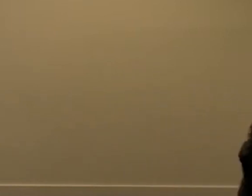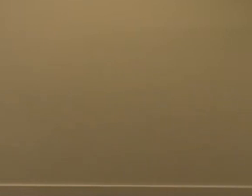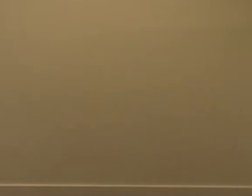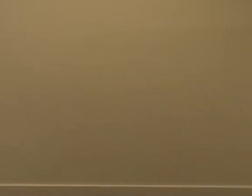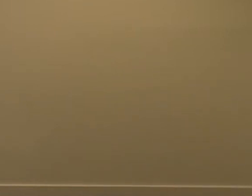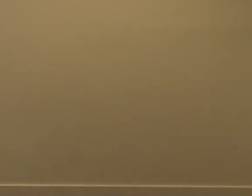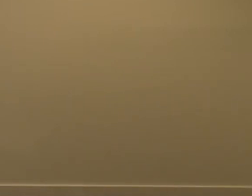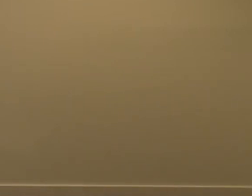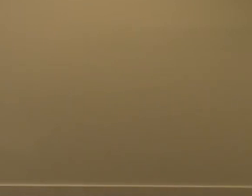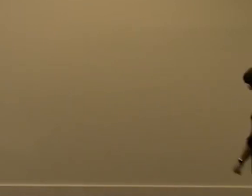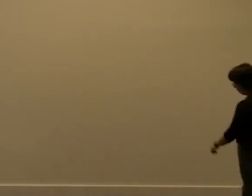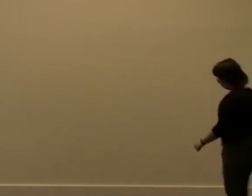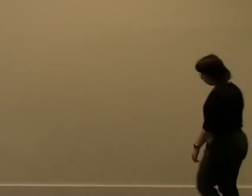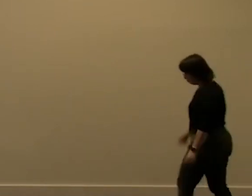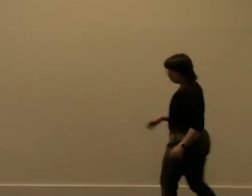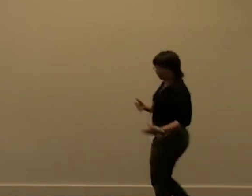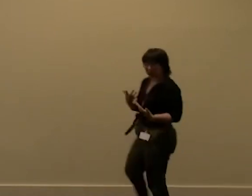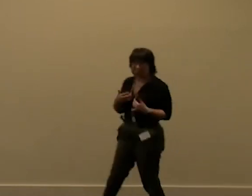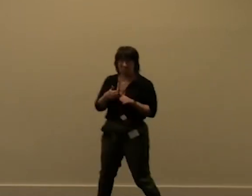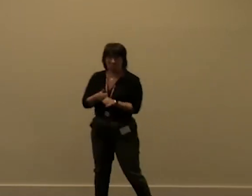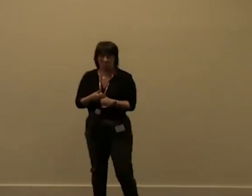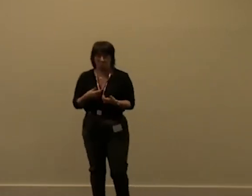it's not a supported tool.